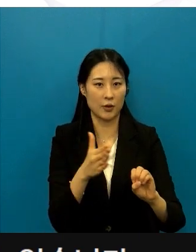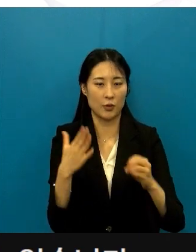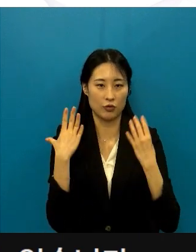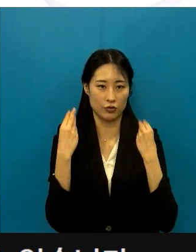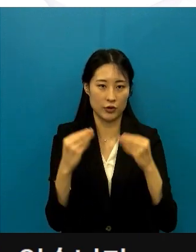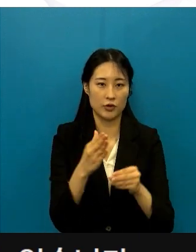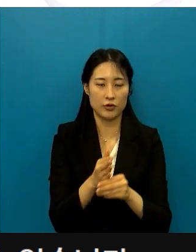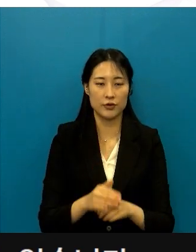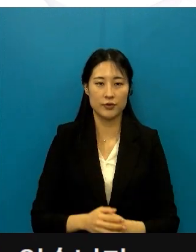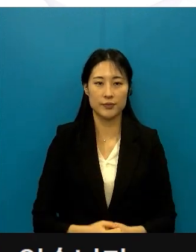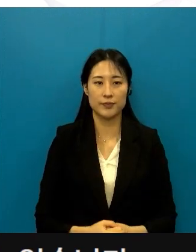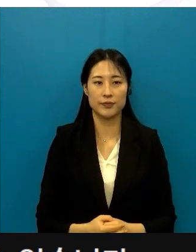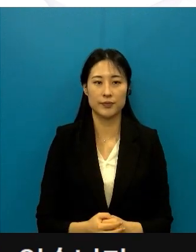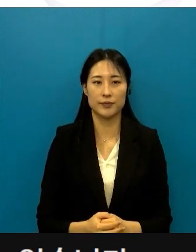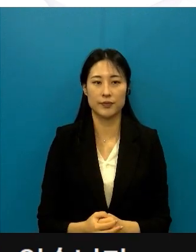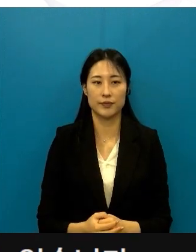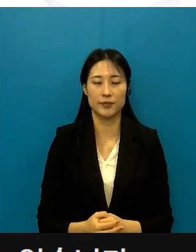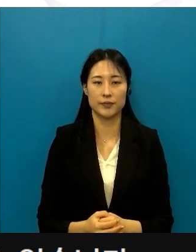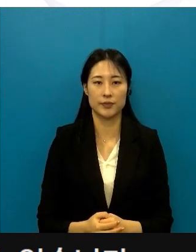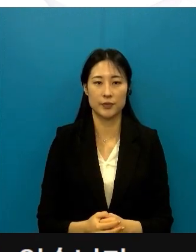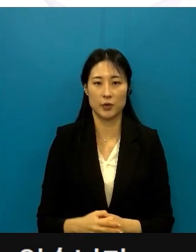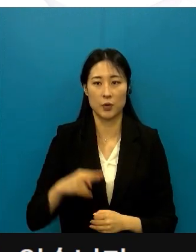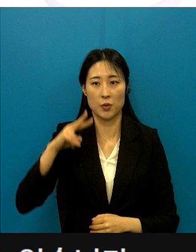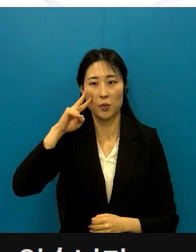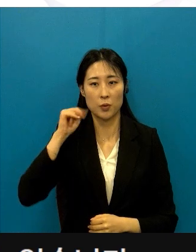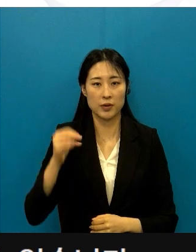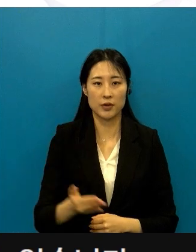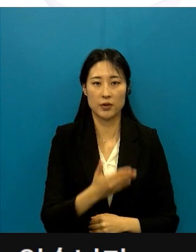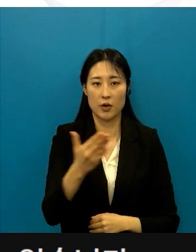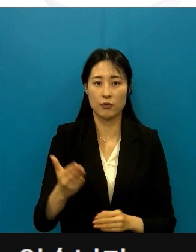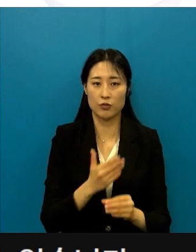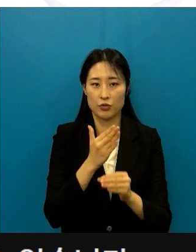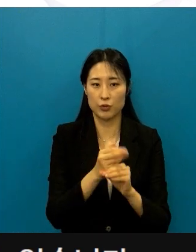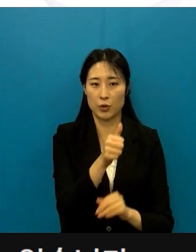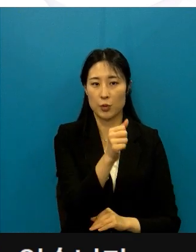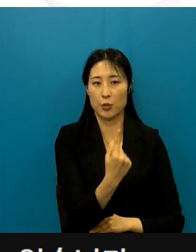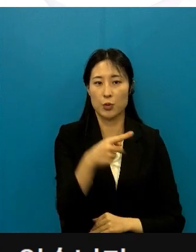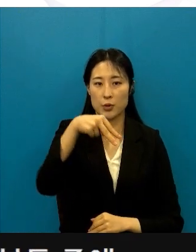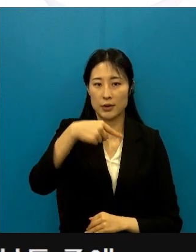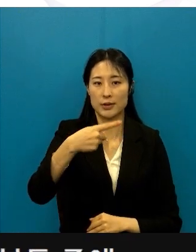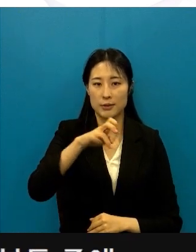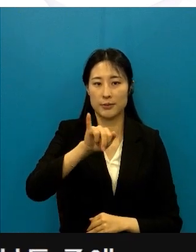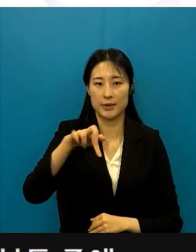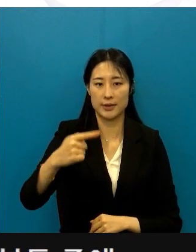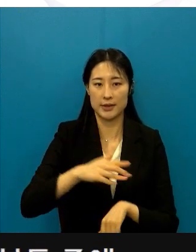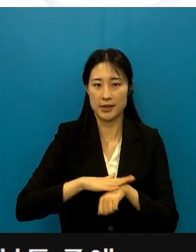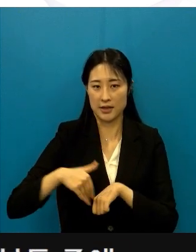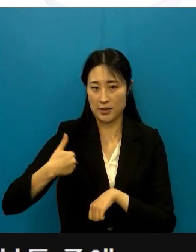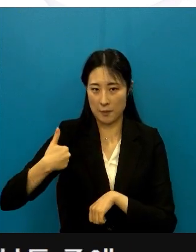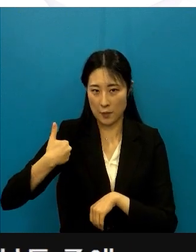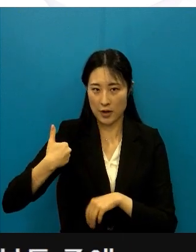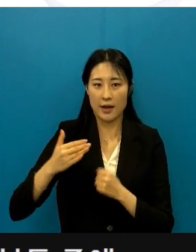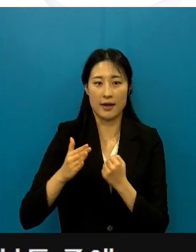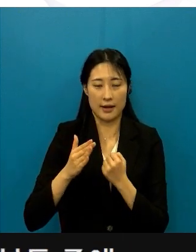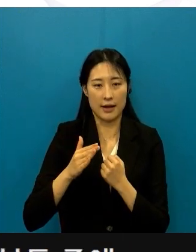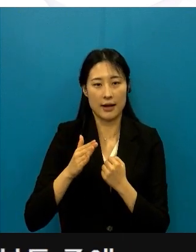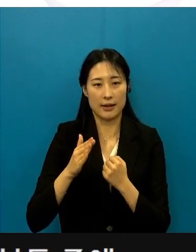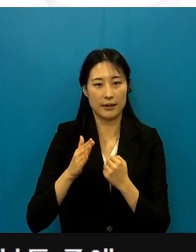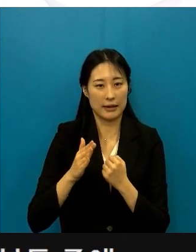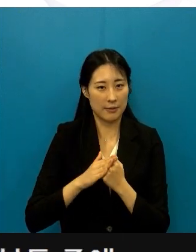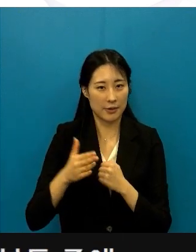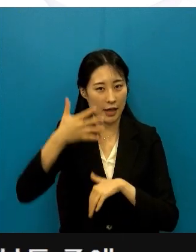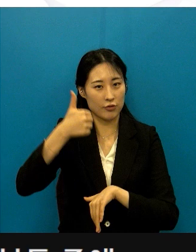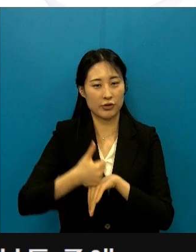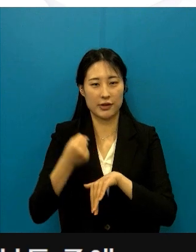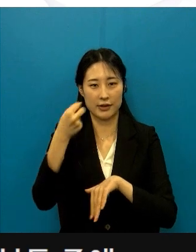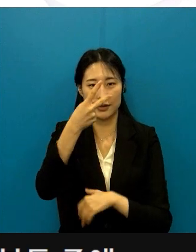or online is not aware about hospices, I will say more about them later on. Just briefly now, a hospice is